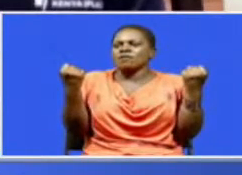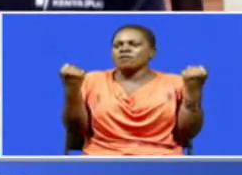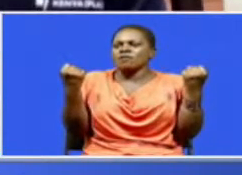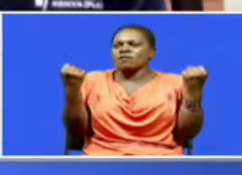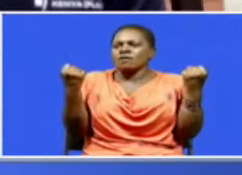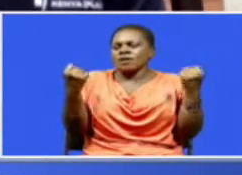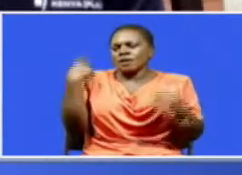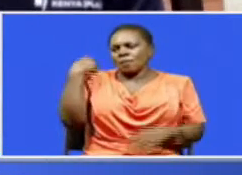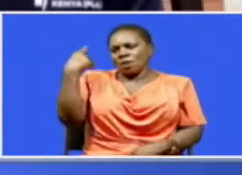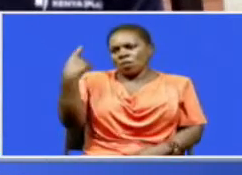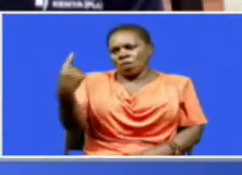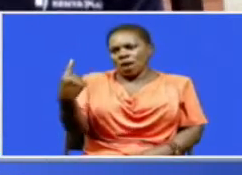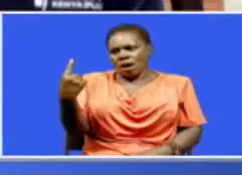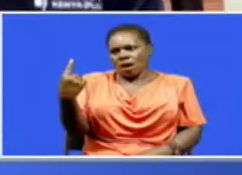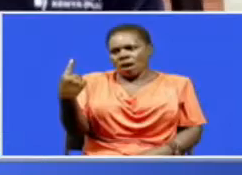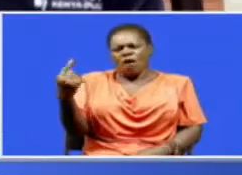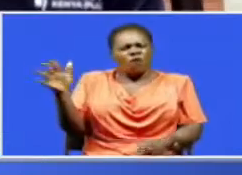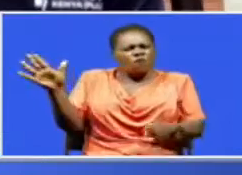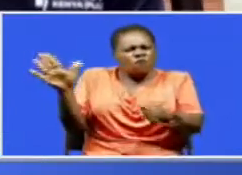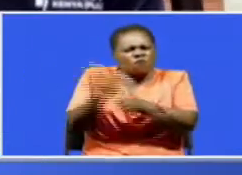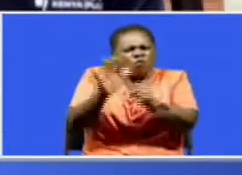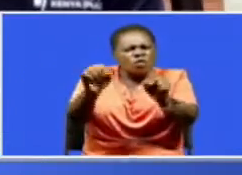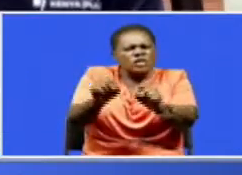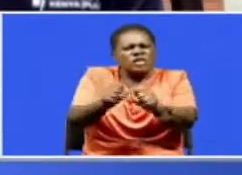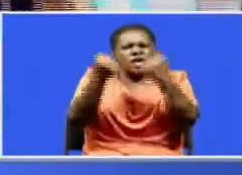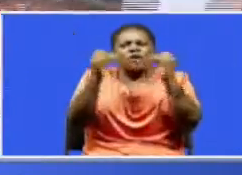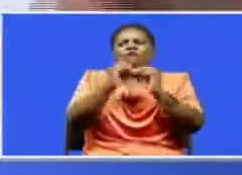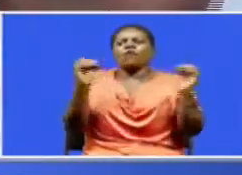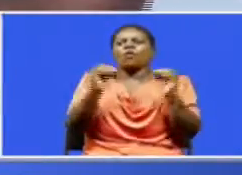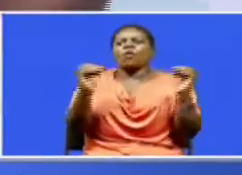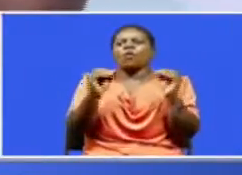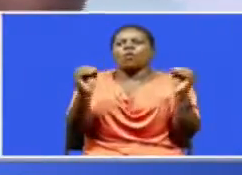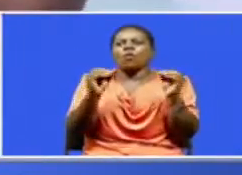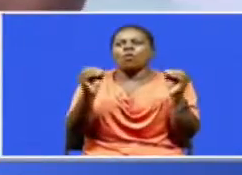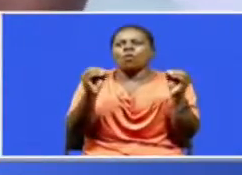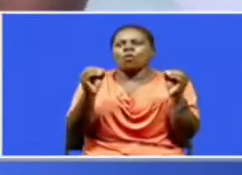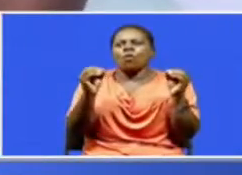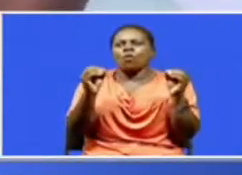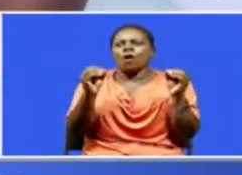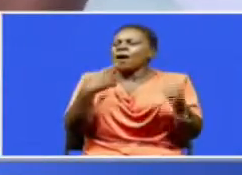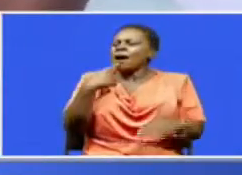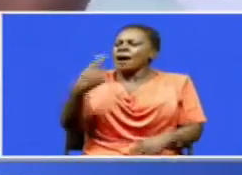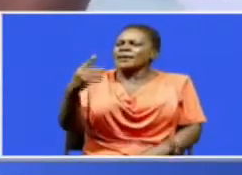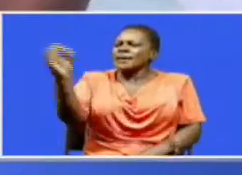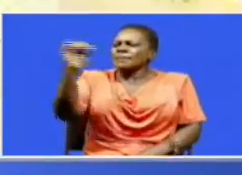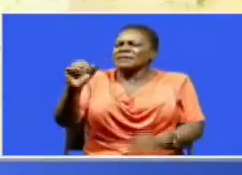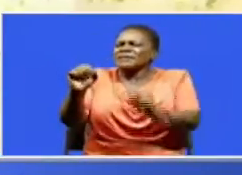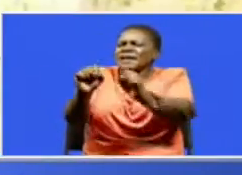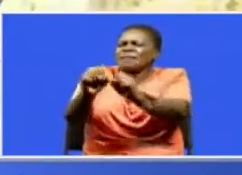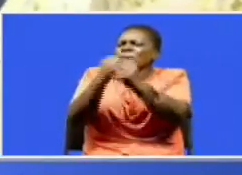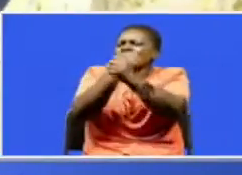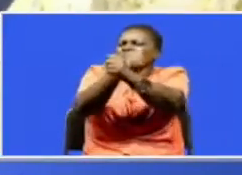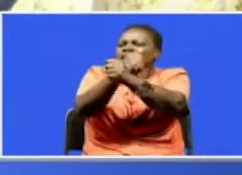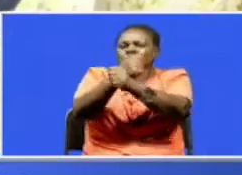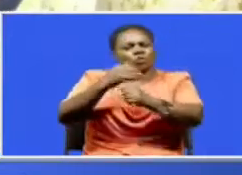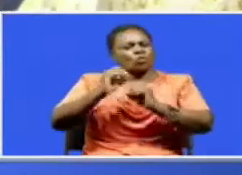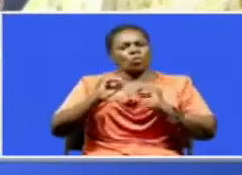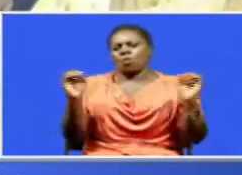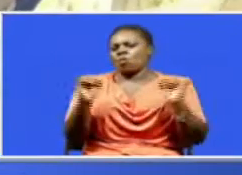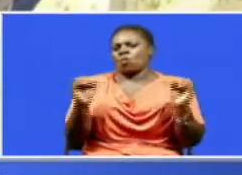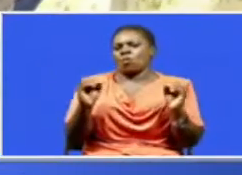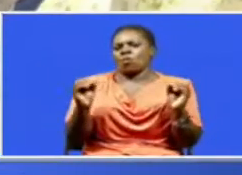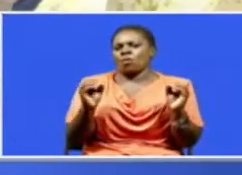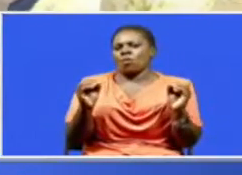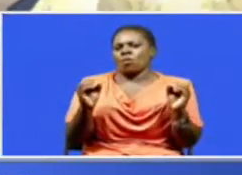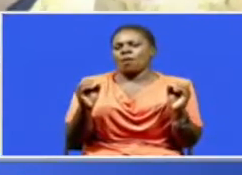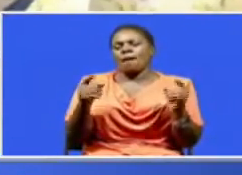So number one, you are not absolutely safe completely. That is, it does not give you 100% protection from not getting the